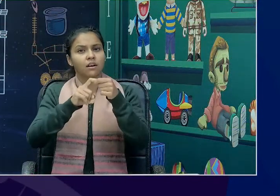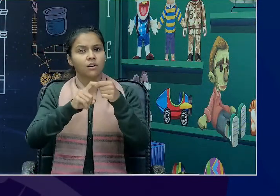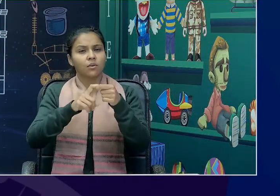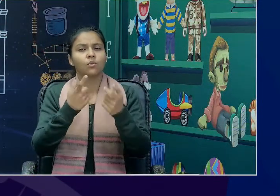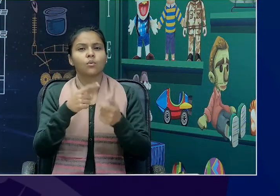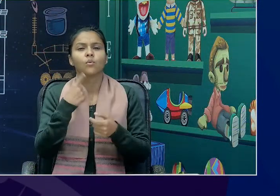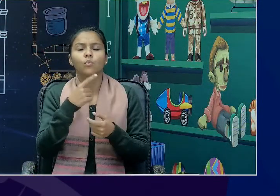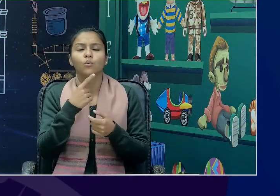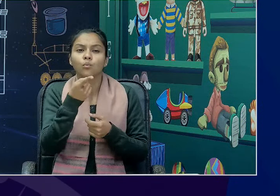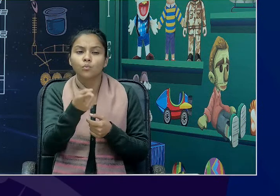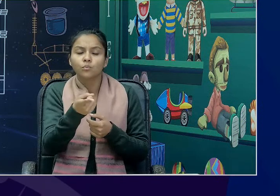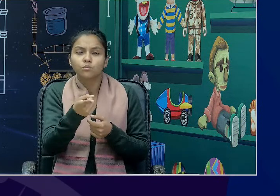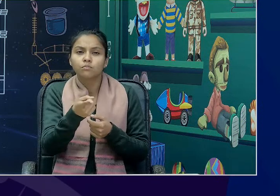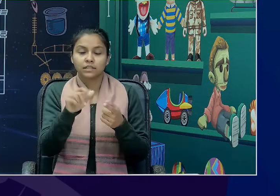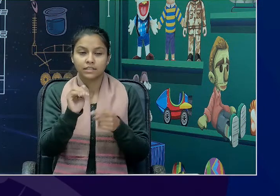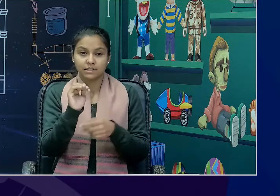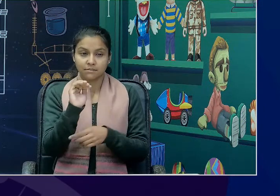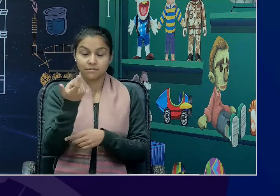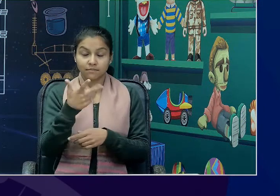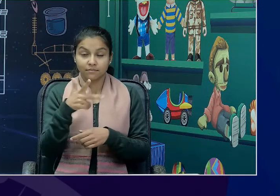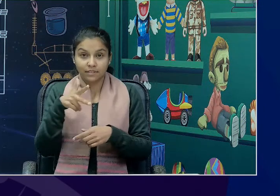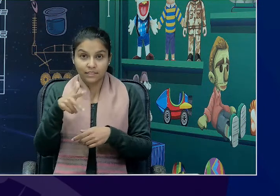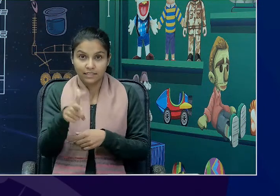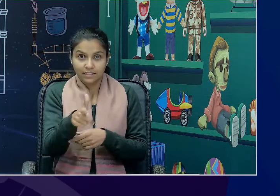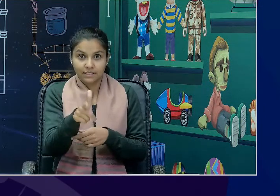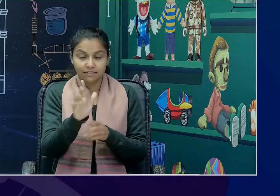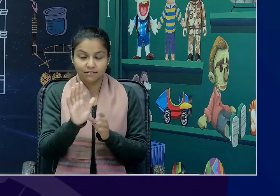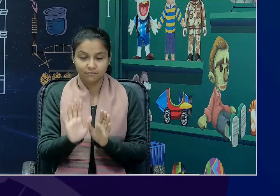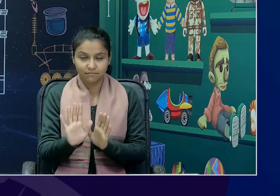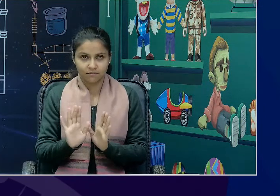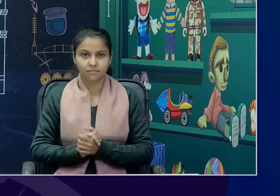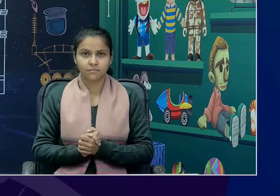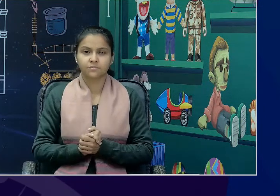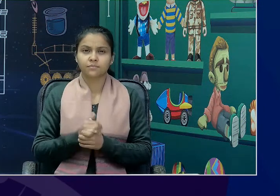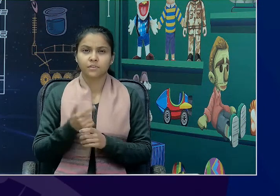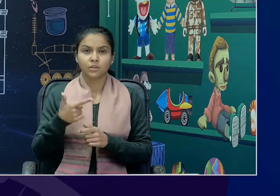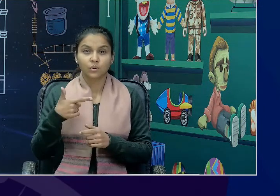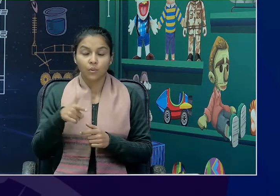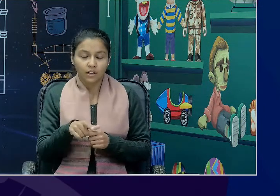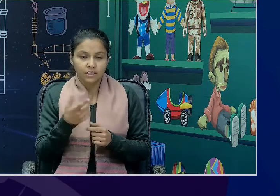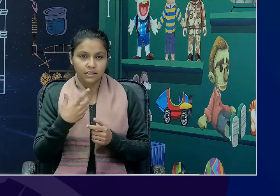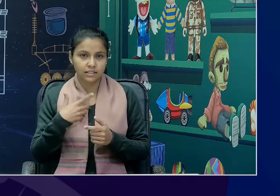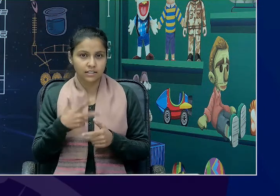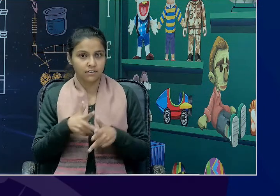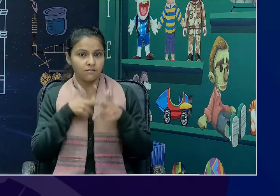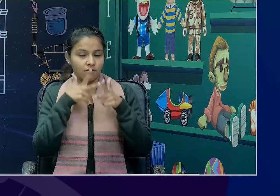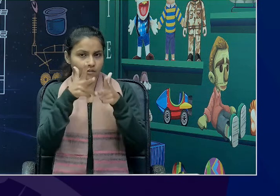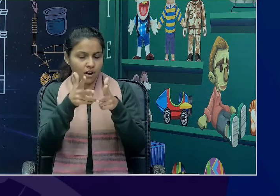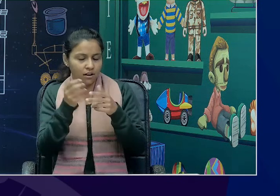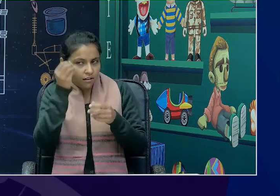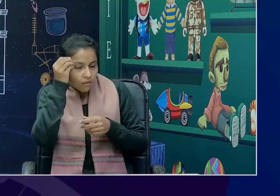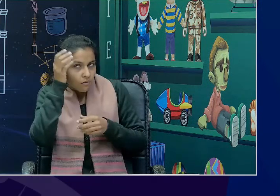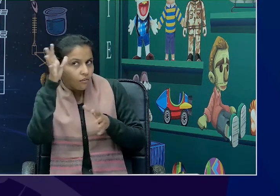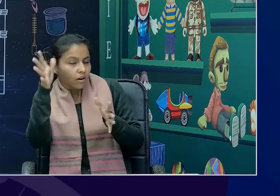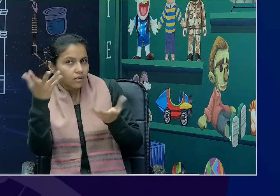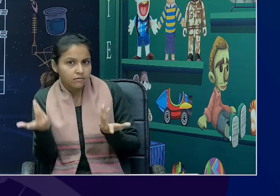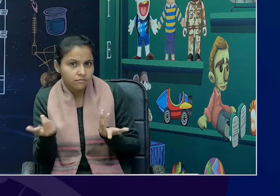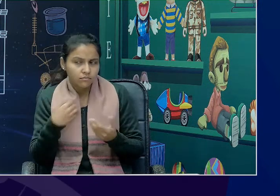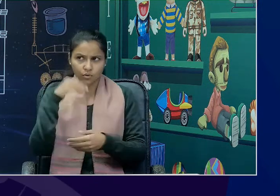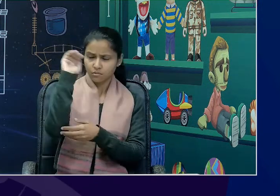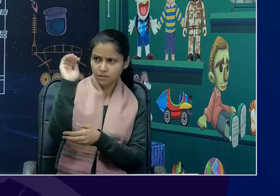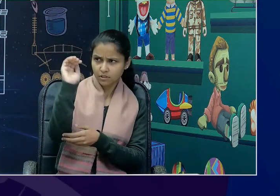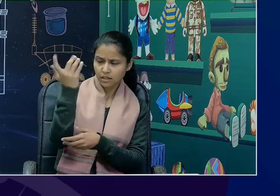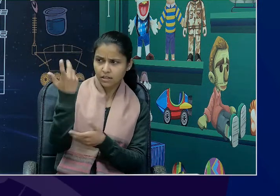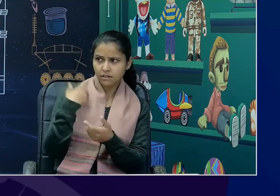whom does a rat eat? So the students can, they will take wild guesses that the snake hunts the